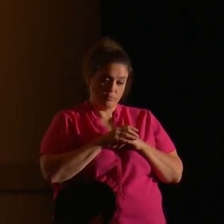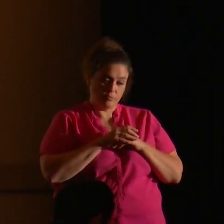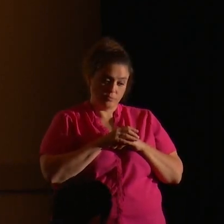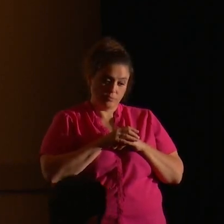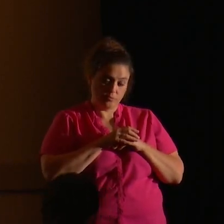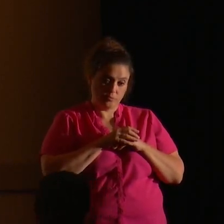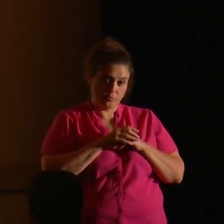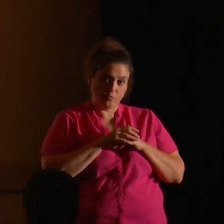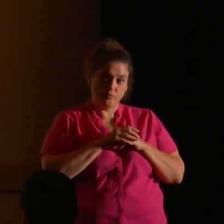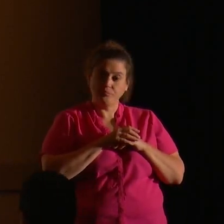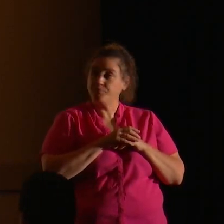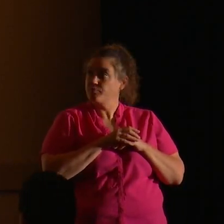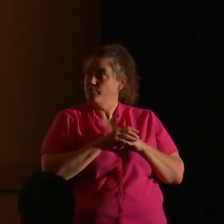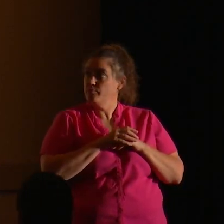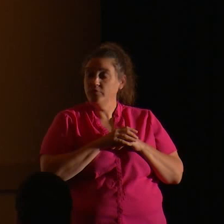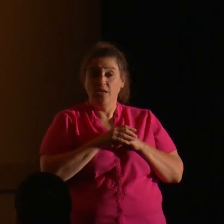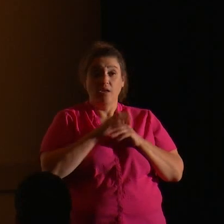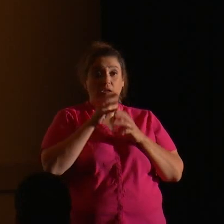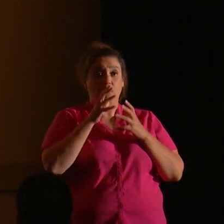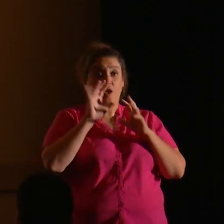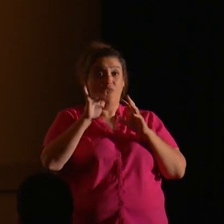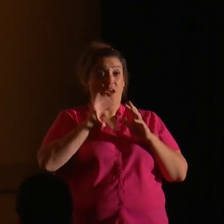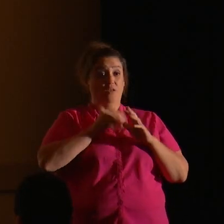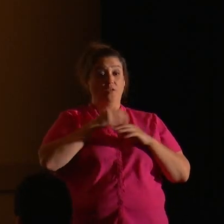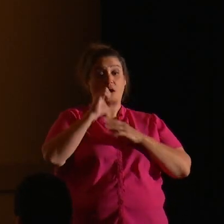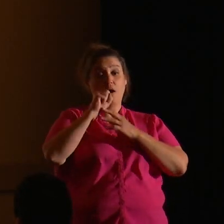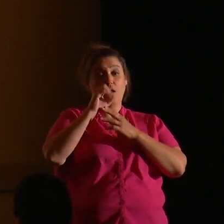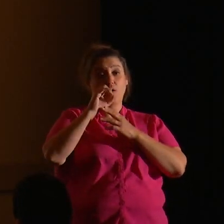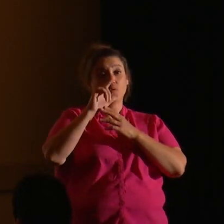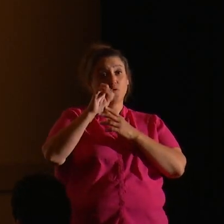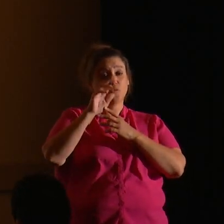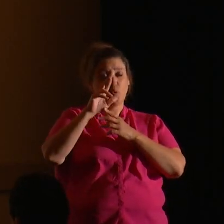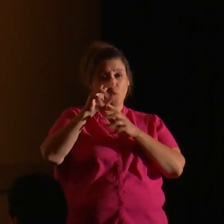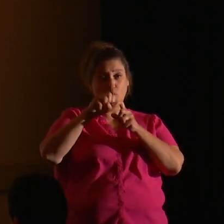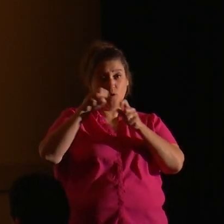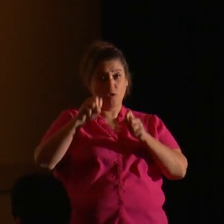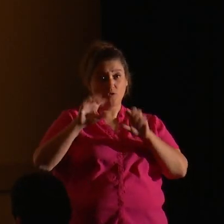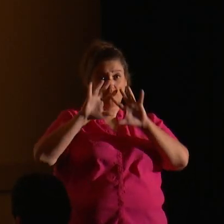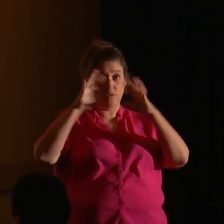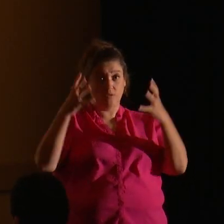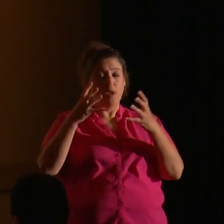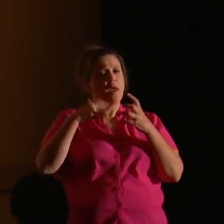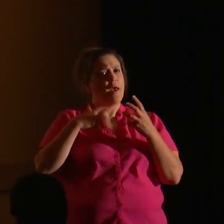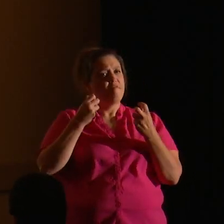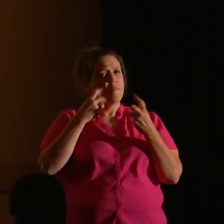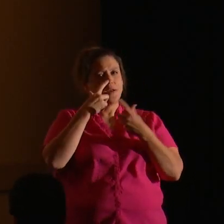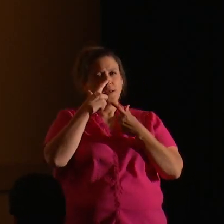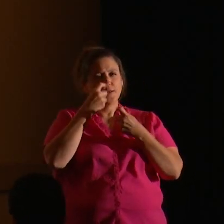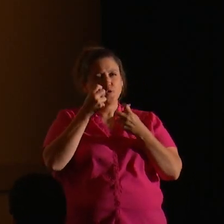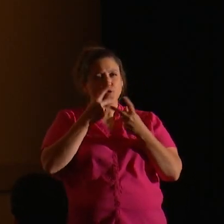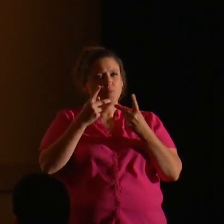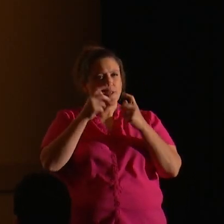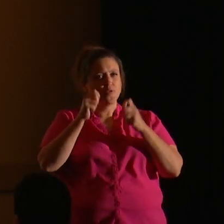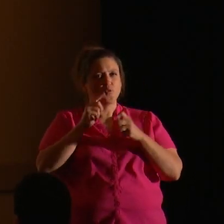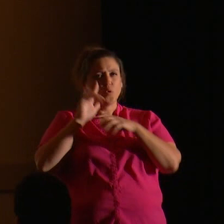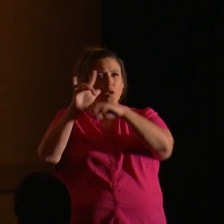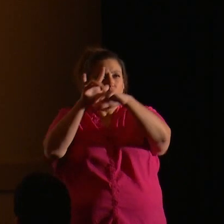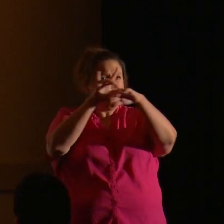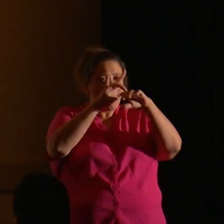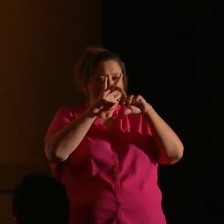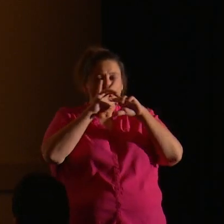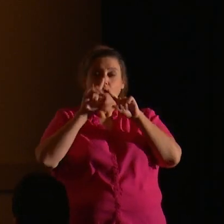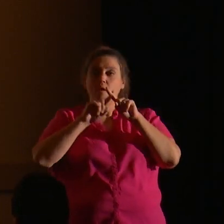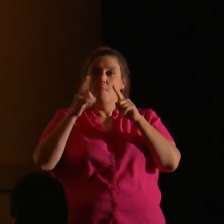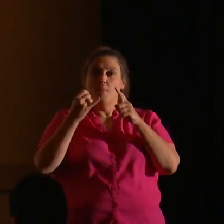Leaving our solar system, which clearly has many potentially interesting destinations, we now have a whole